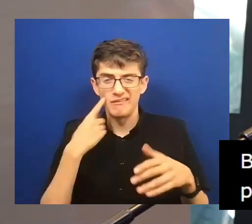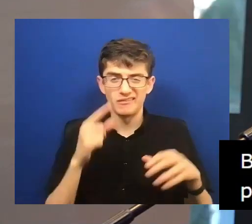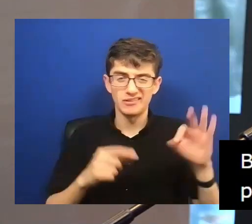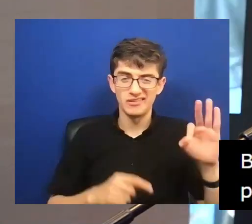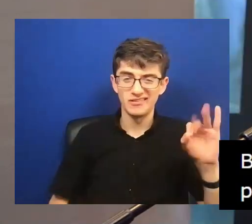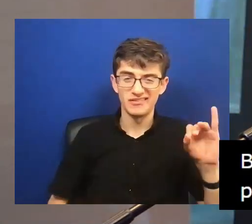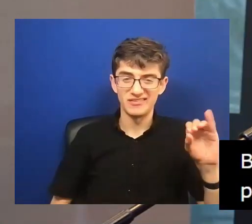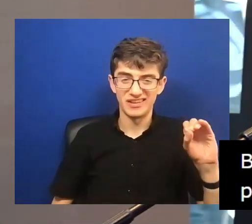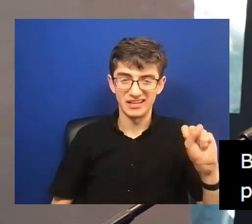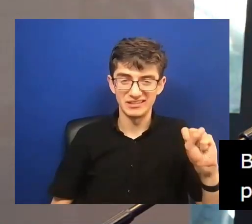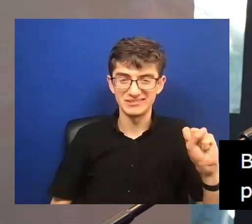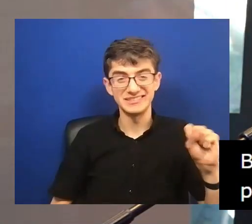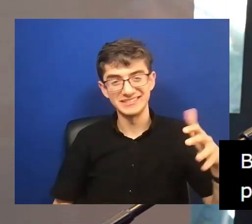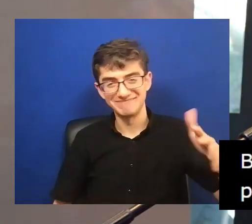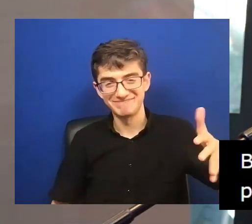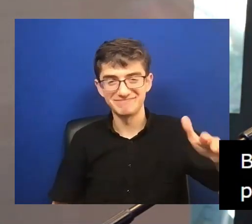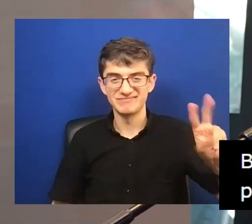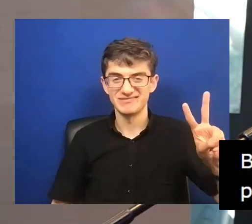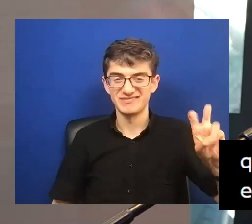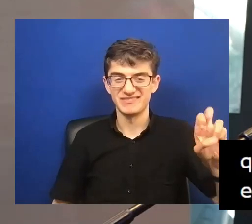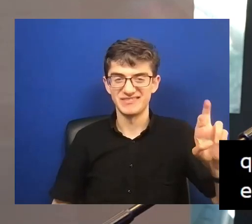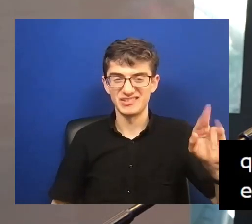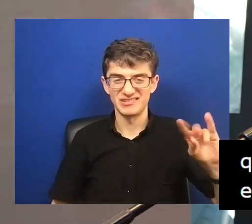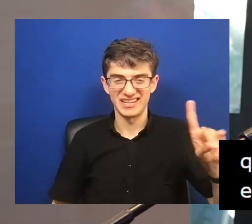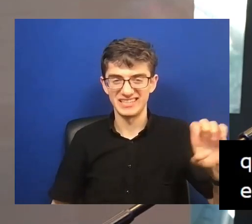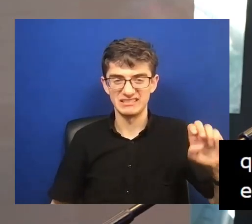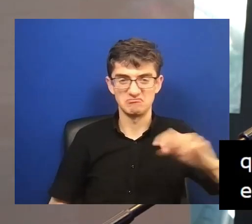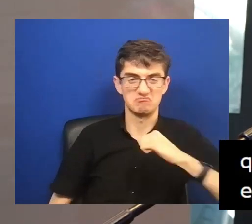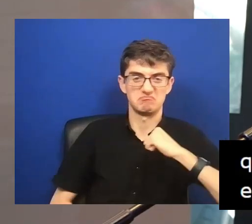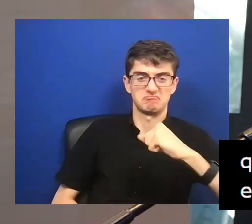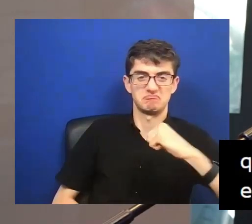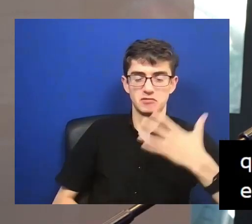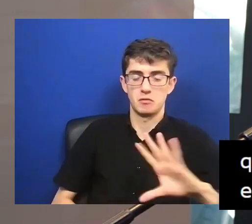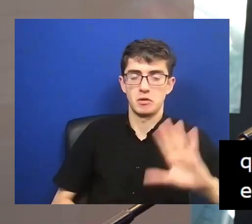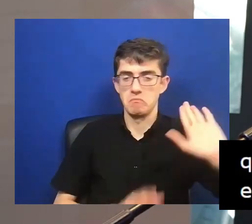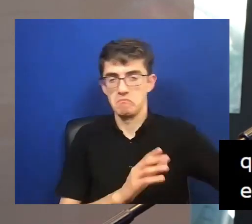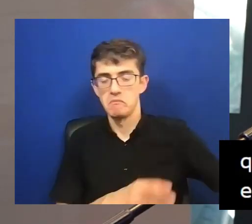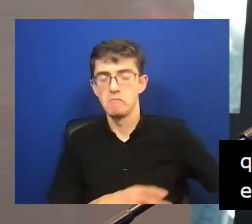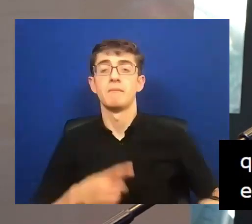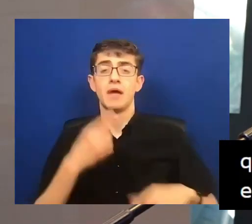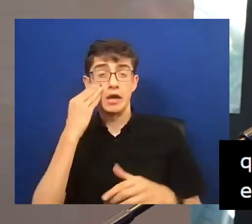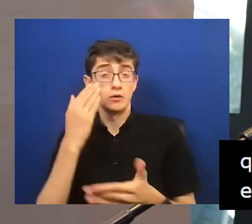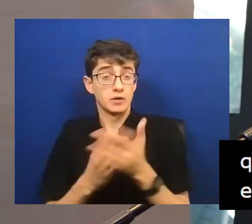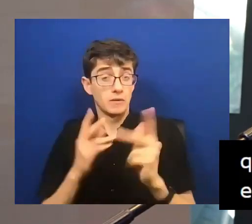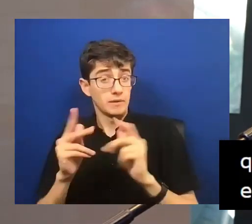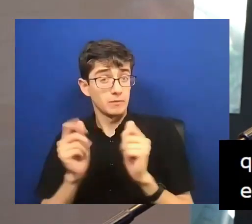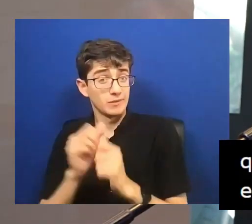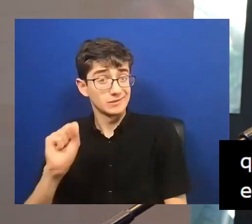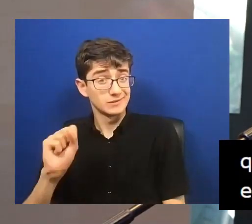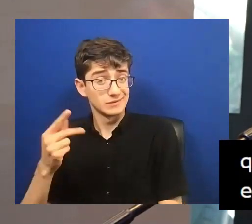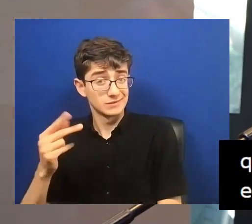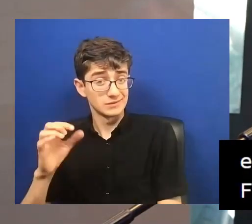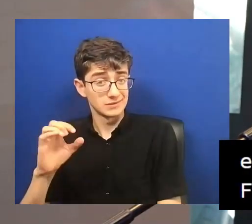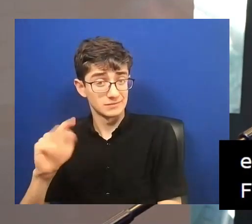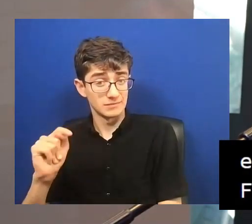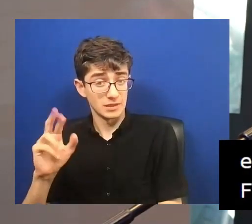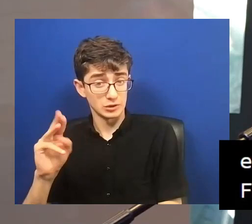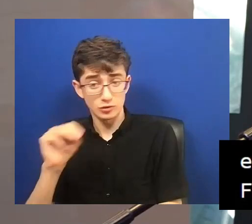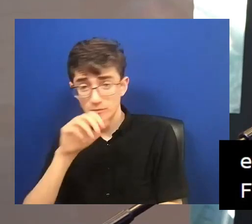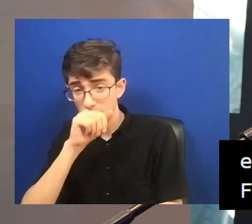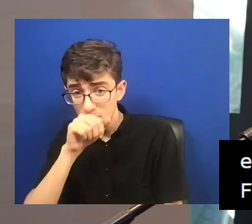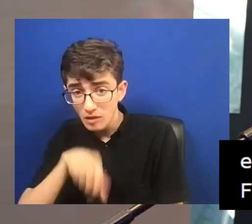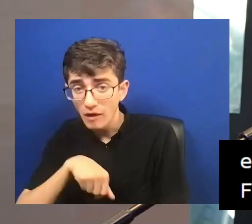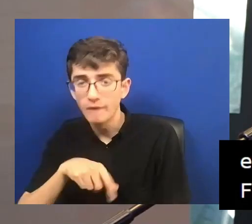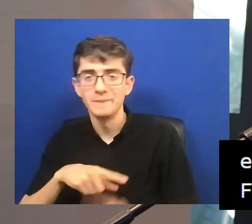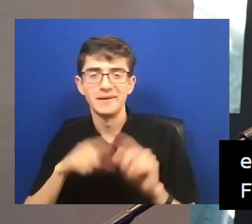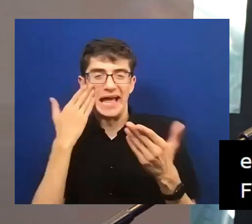So I don't know if it's working. There are people who I know who have Spectrum and they love it, but I don't know how well it's publicized and I don't know if